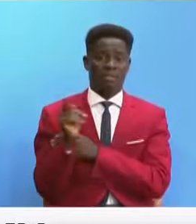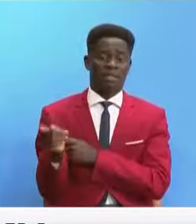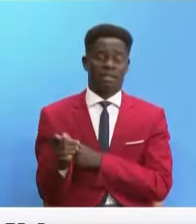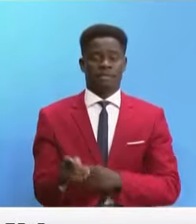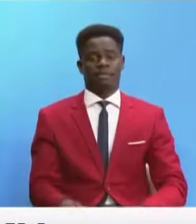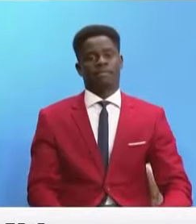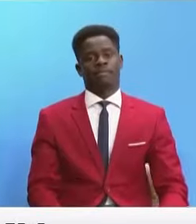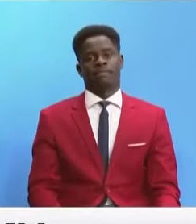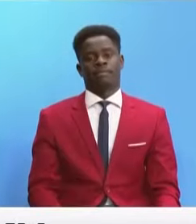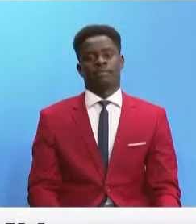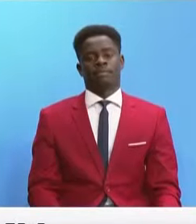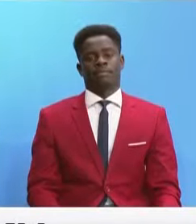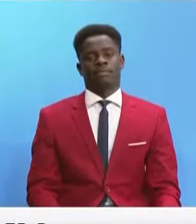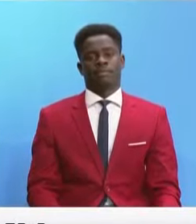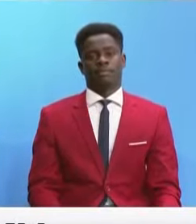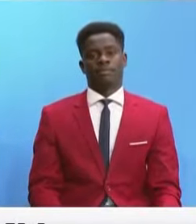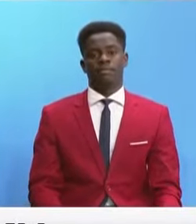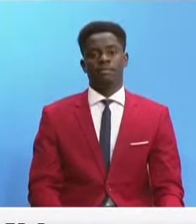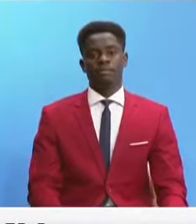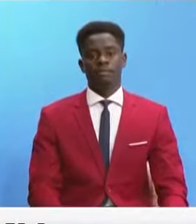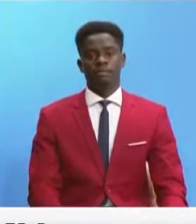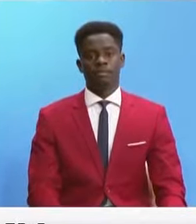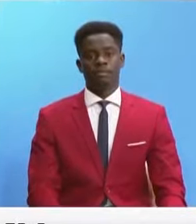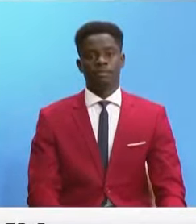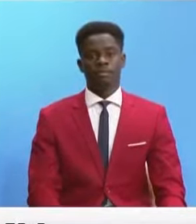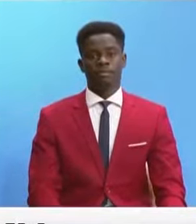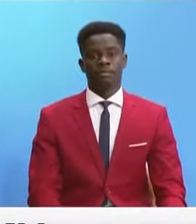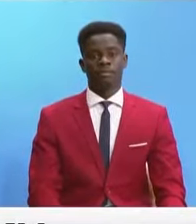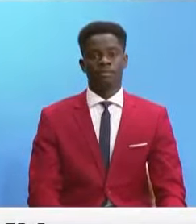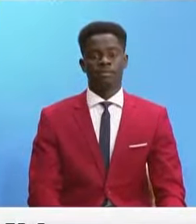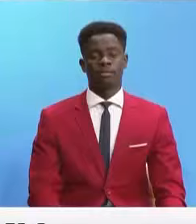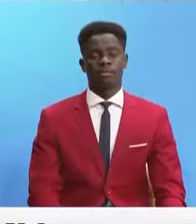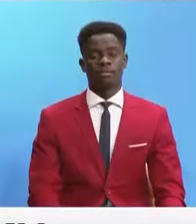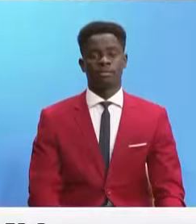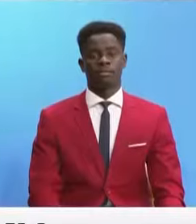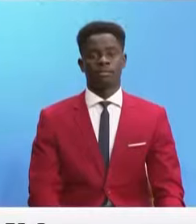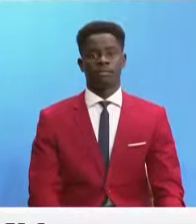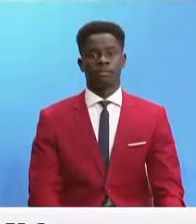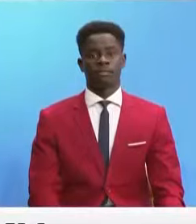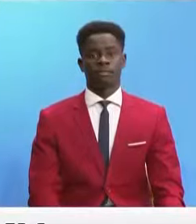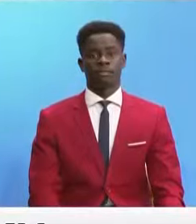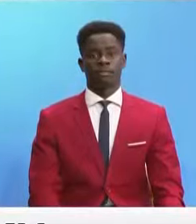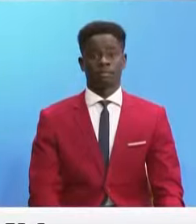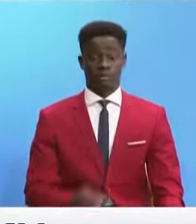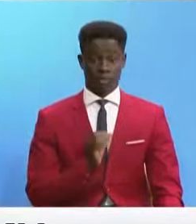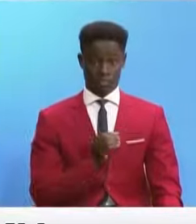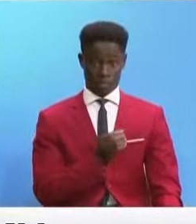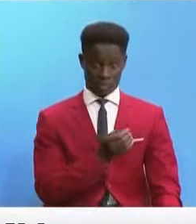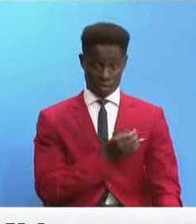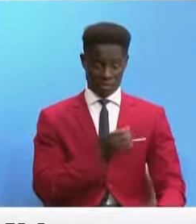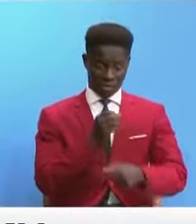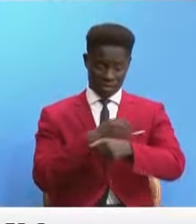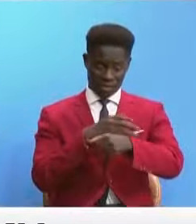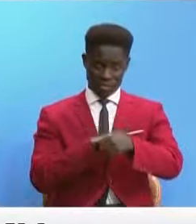subsequent years. We have commenced our investment in a 100 megawatt